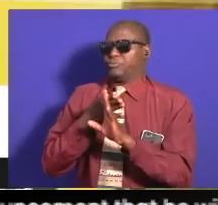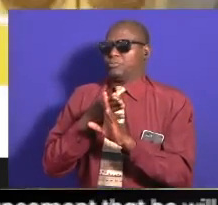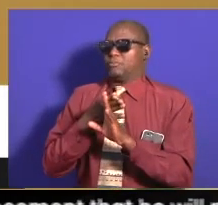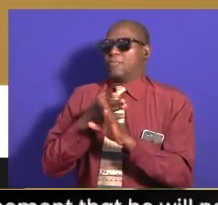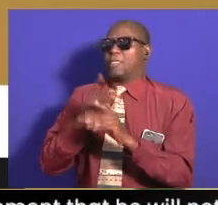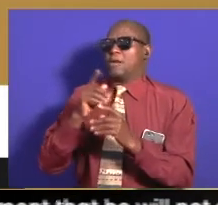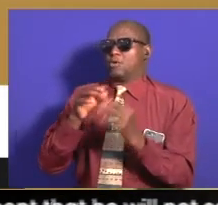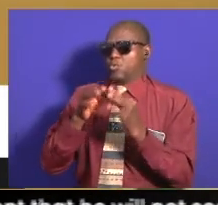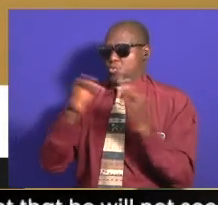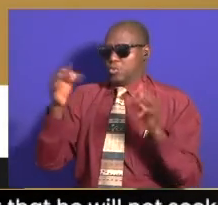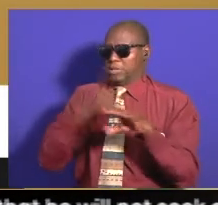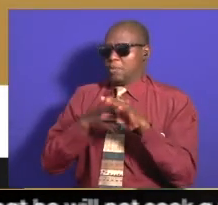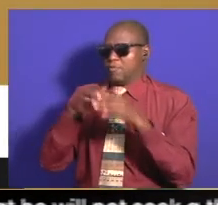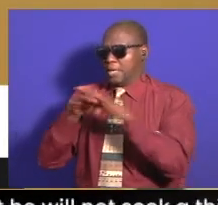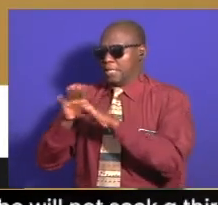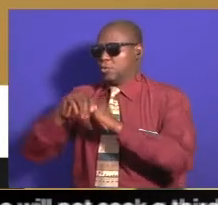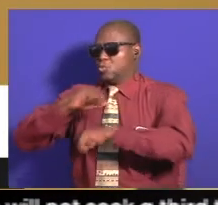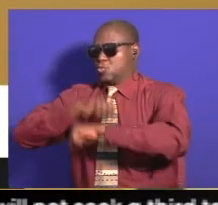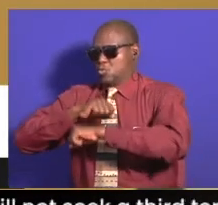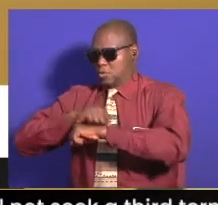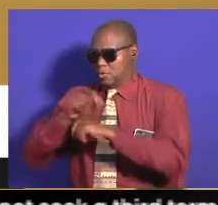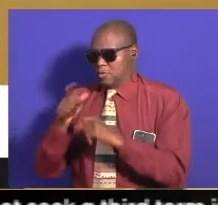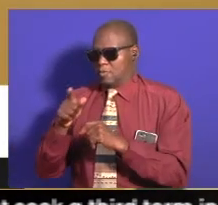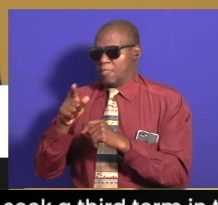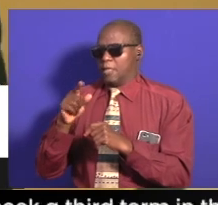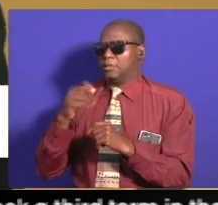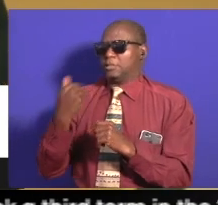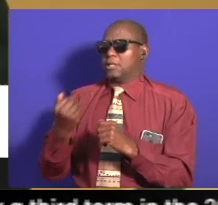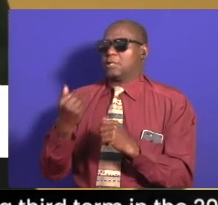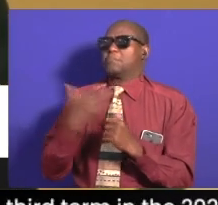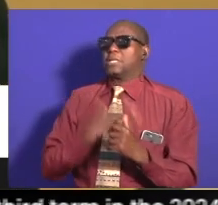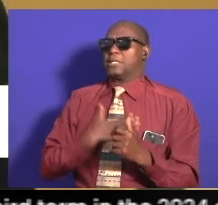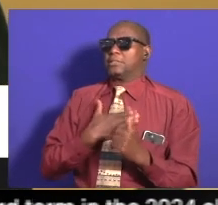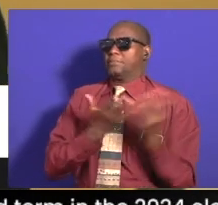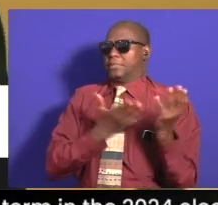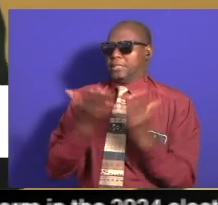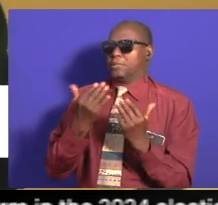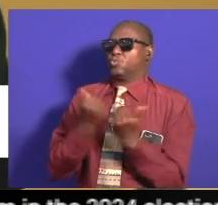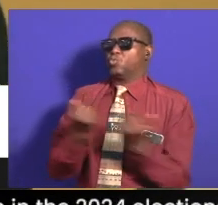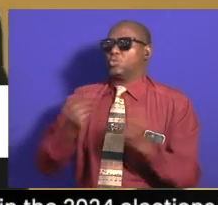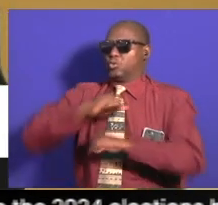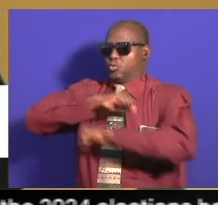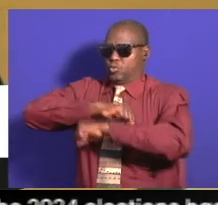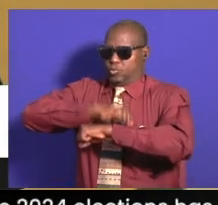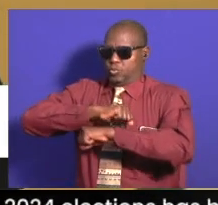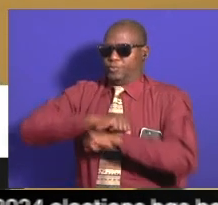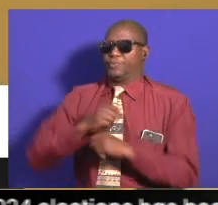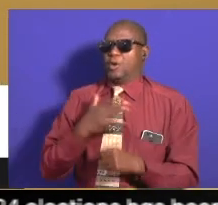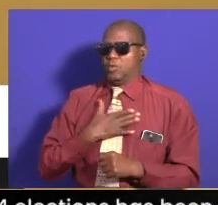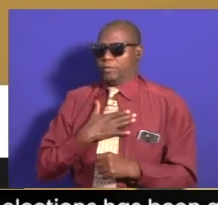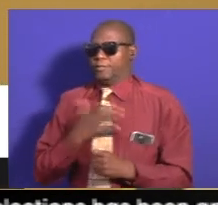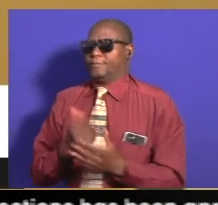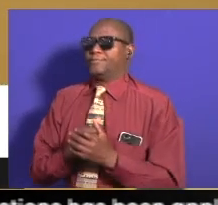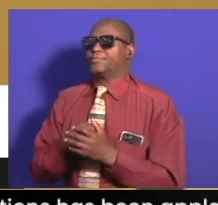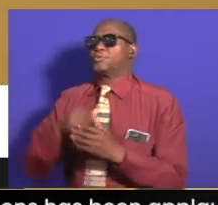So nataka kuhimiza wazazi wa Nairobi, tafadhali tulete watoto wetu shuleni. Tuwalete shuleni, na